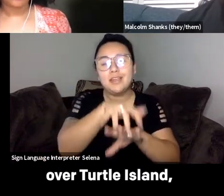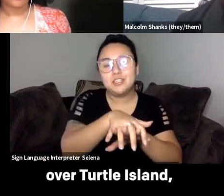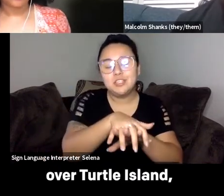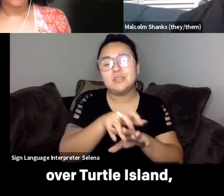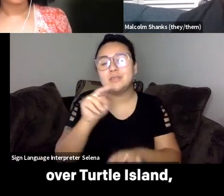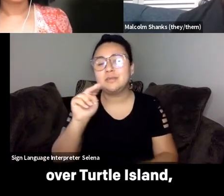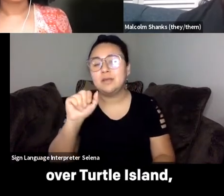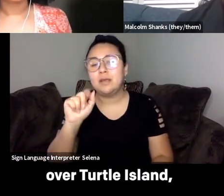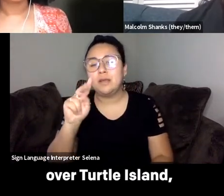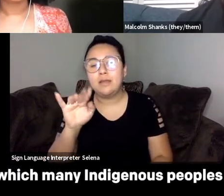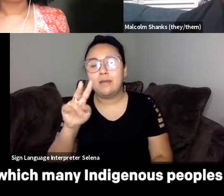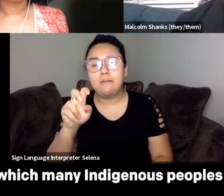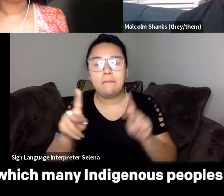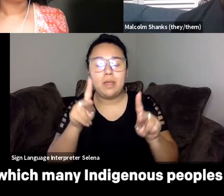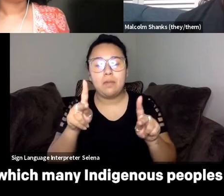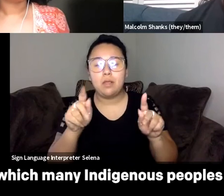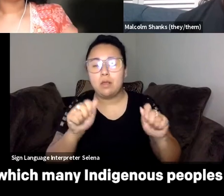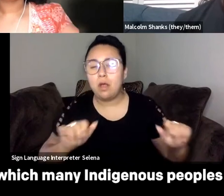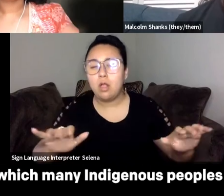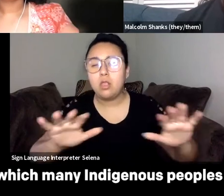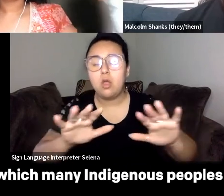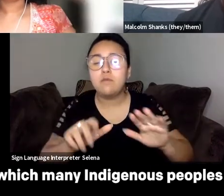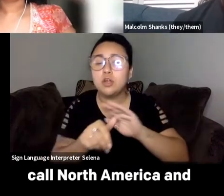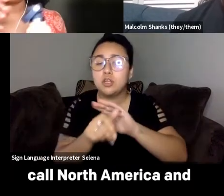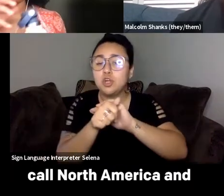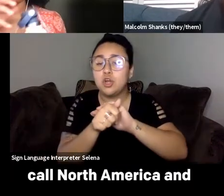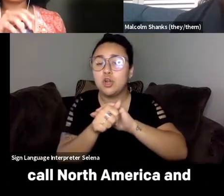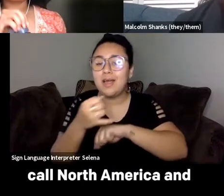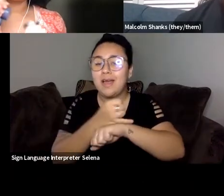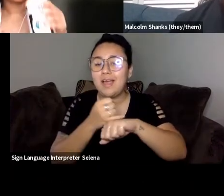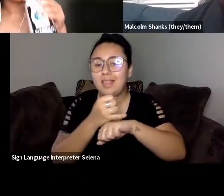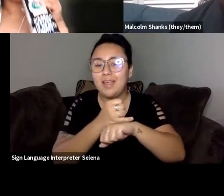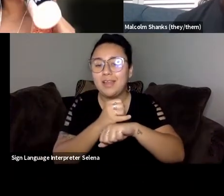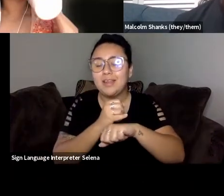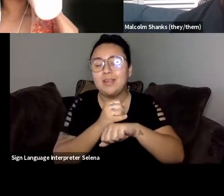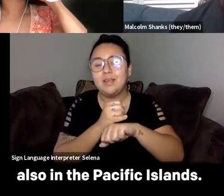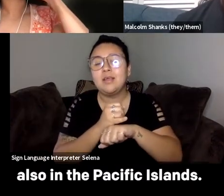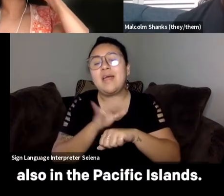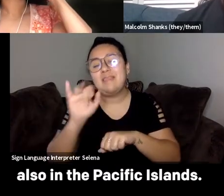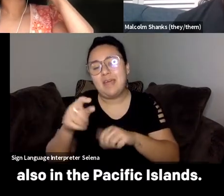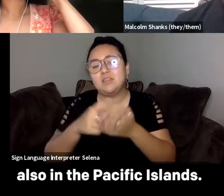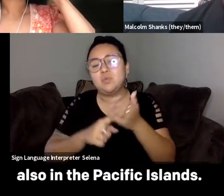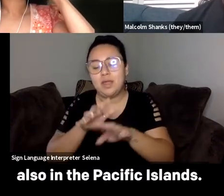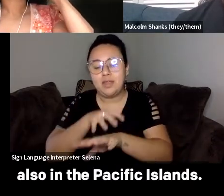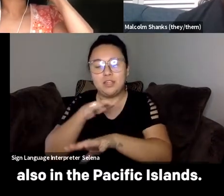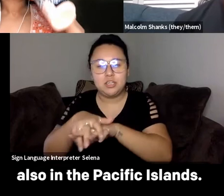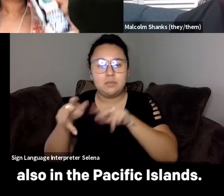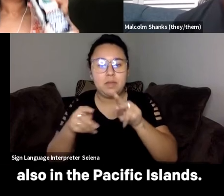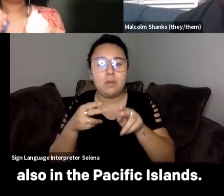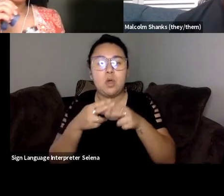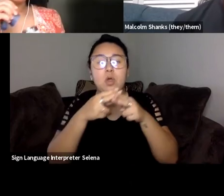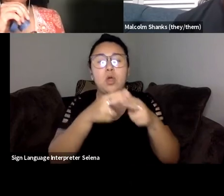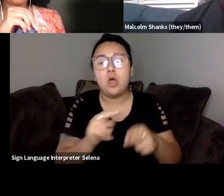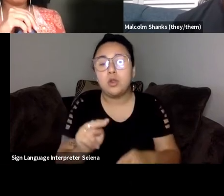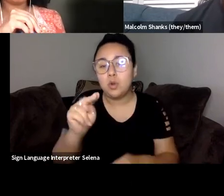peoples all over Turtle Island, which many Indigenous peoples call North America, and also